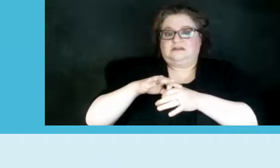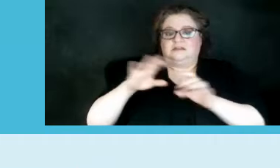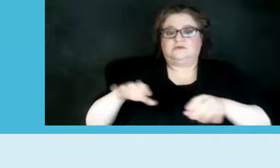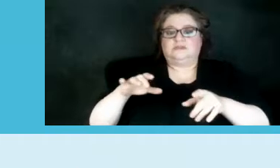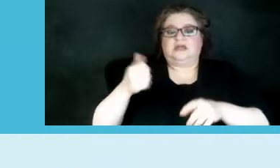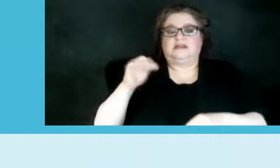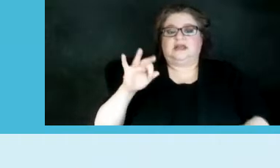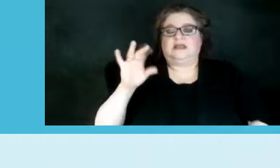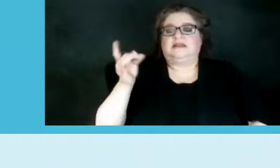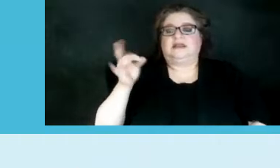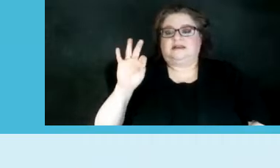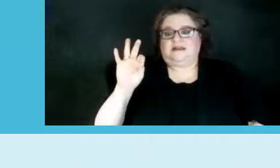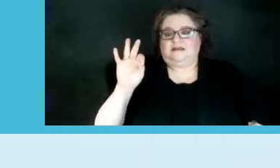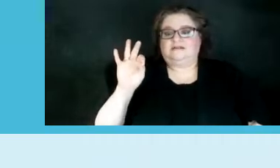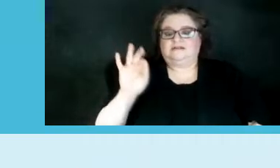in 1989,